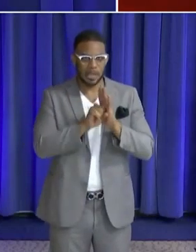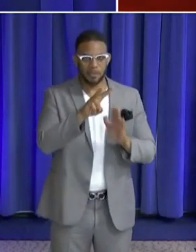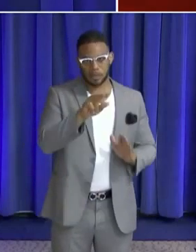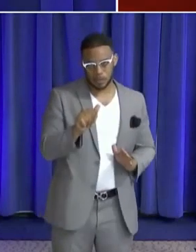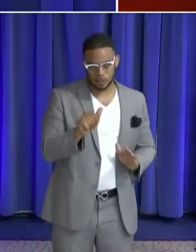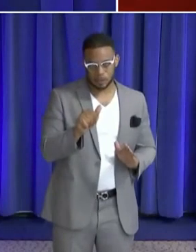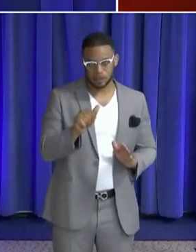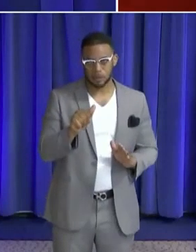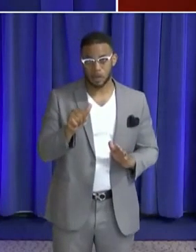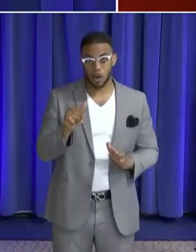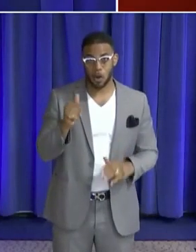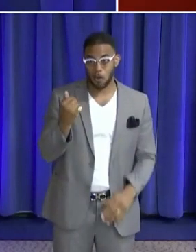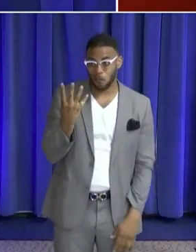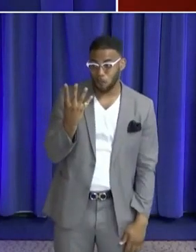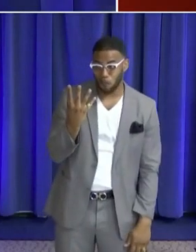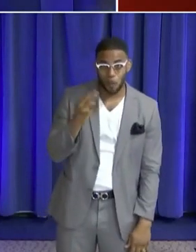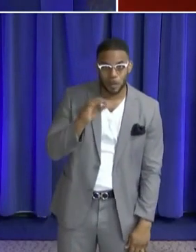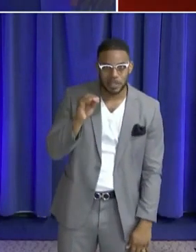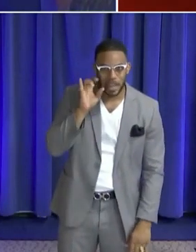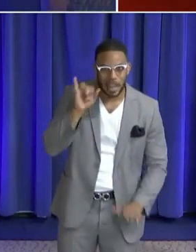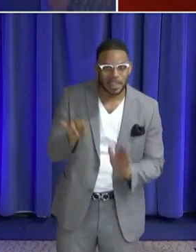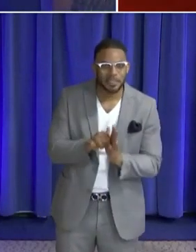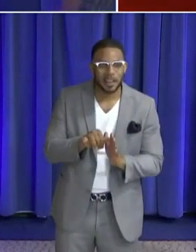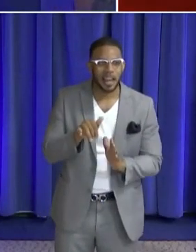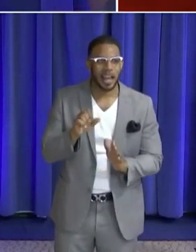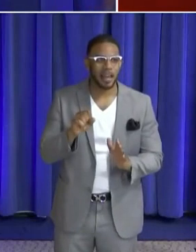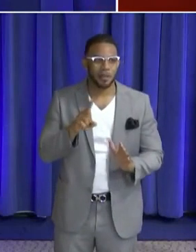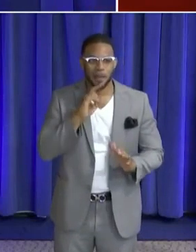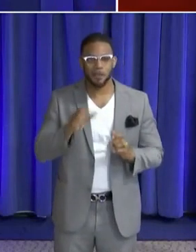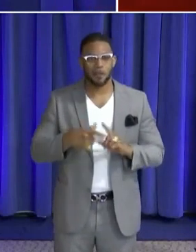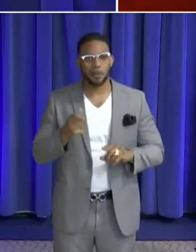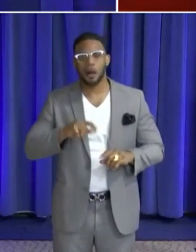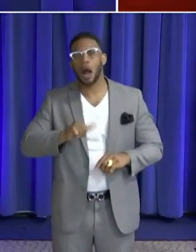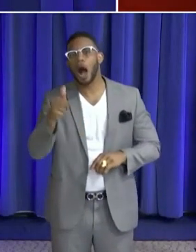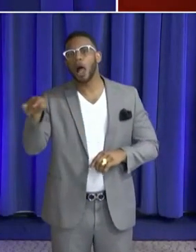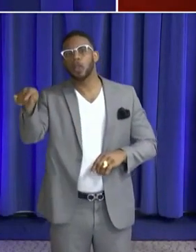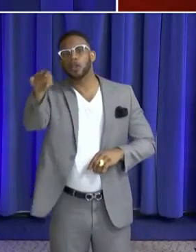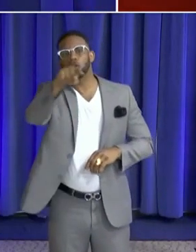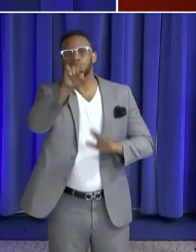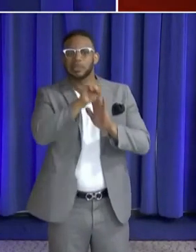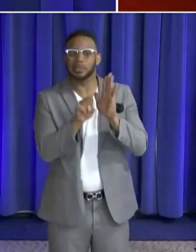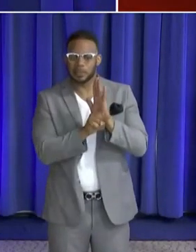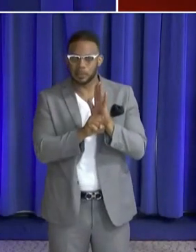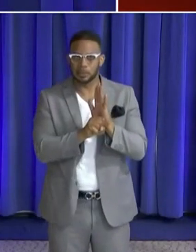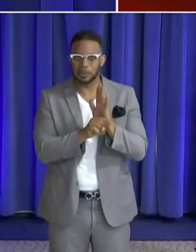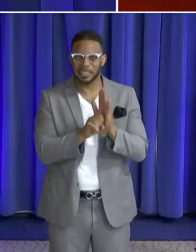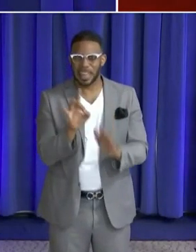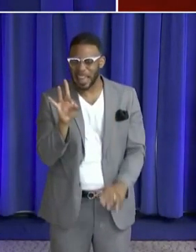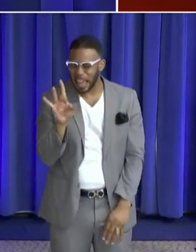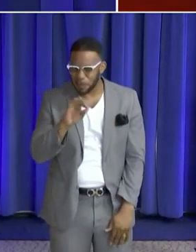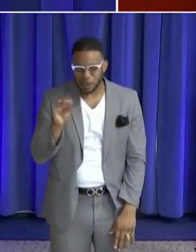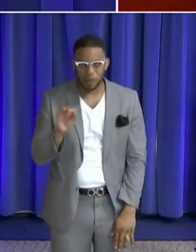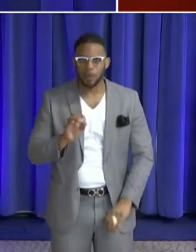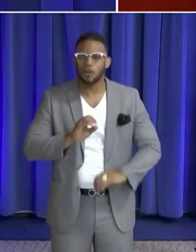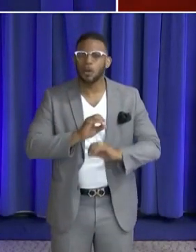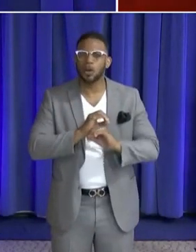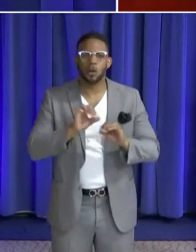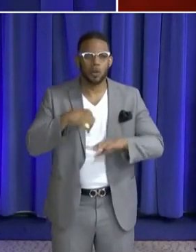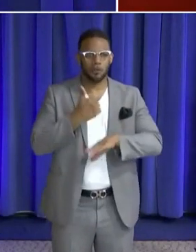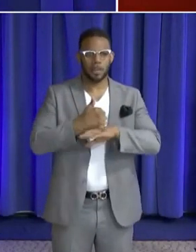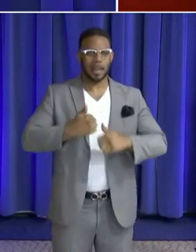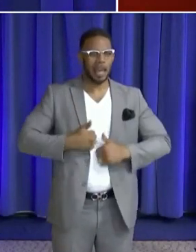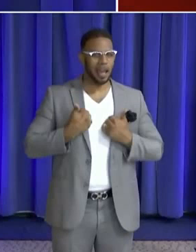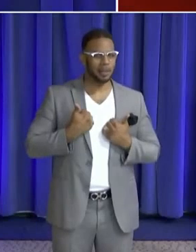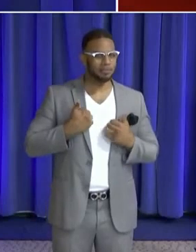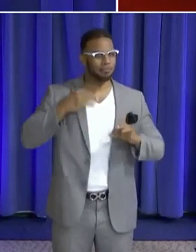Virginia. 4% have identified as being from other states. And 8% have no fixed address, or it